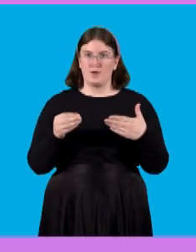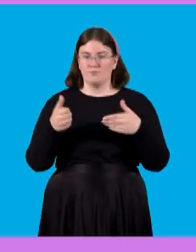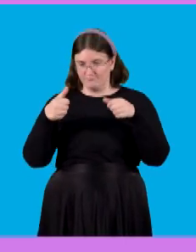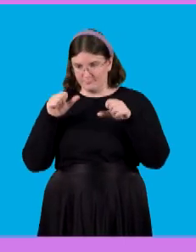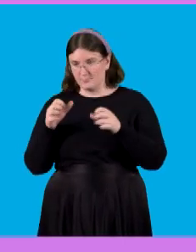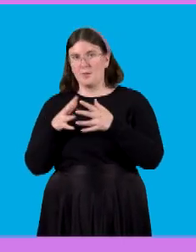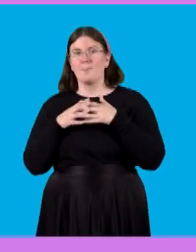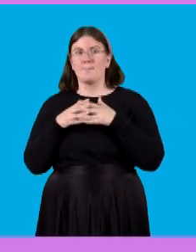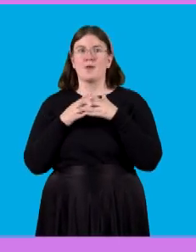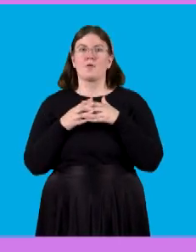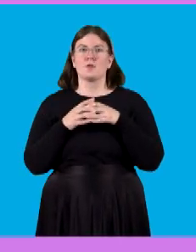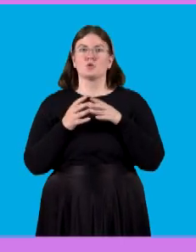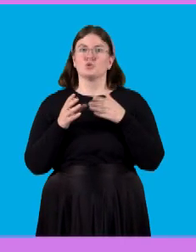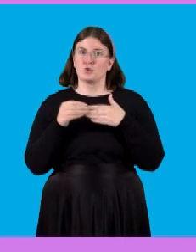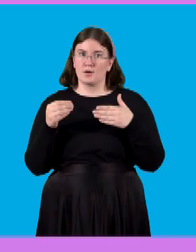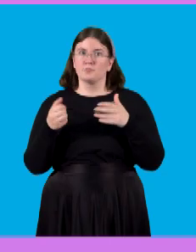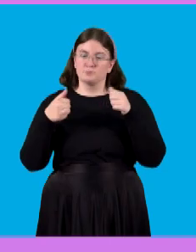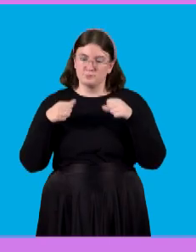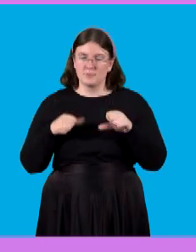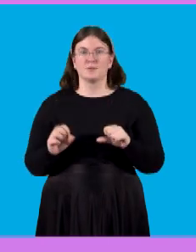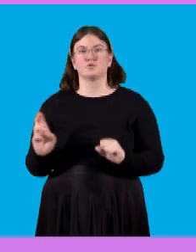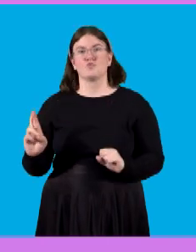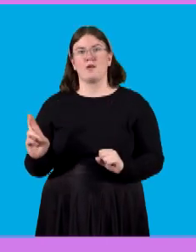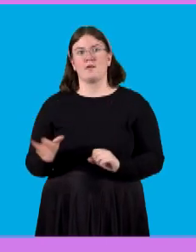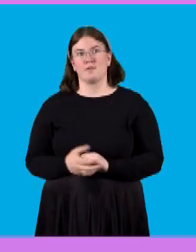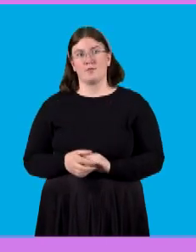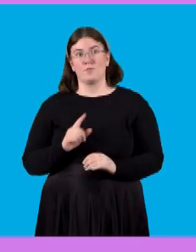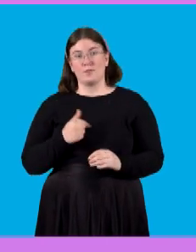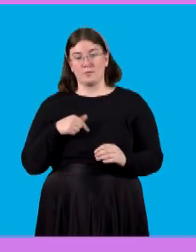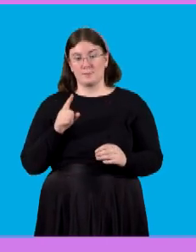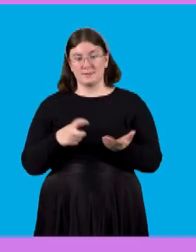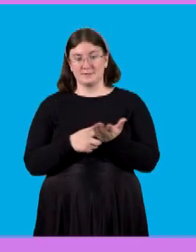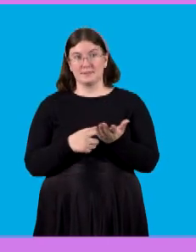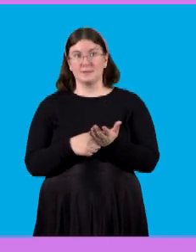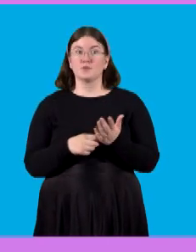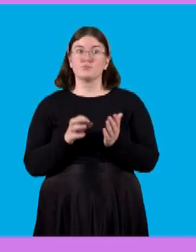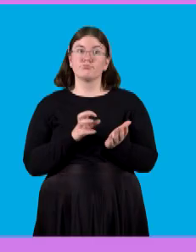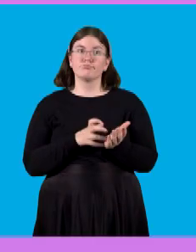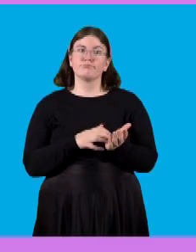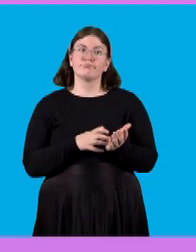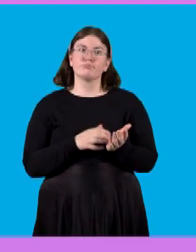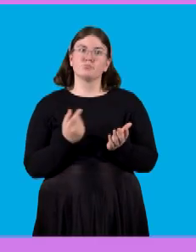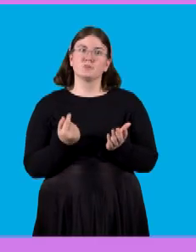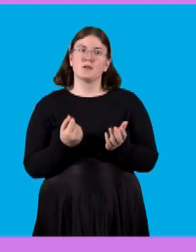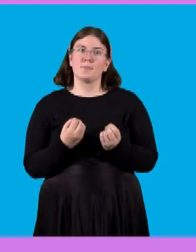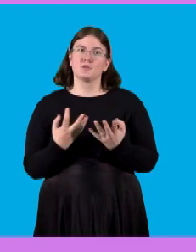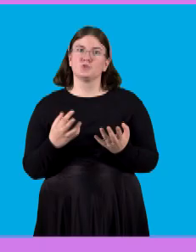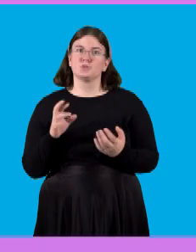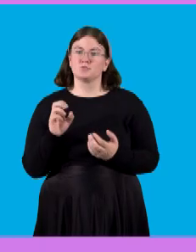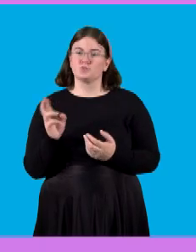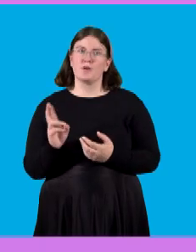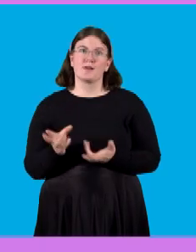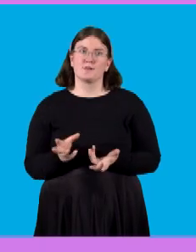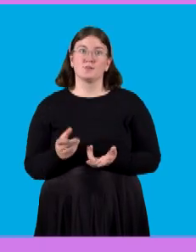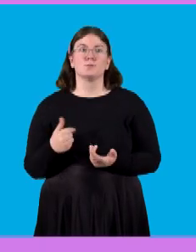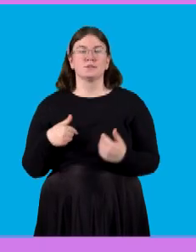African rand, because we must calculate the ticket cost in South African rand. Are we clear? So therefore, I'll